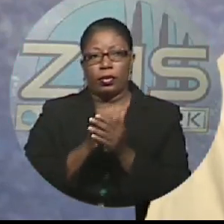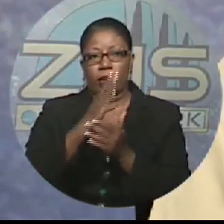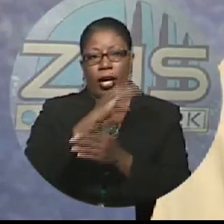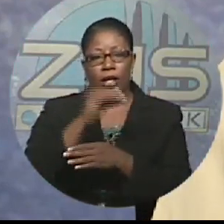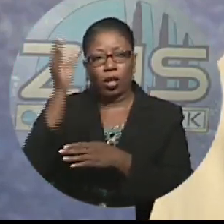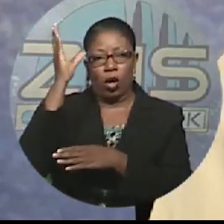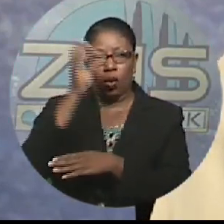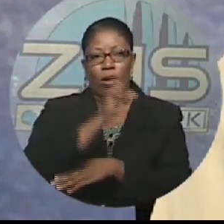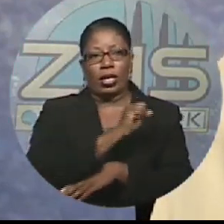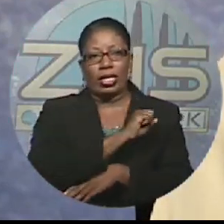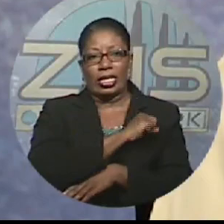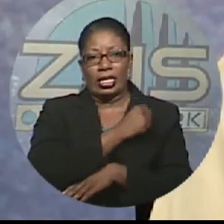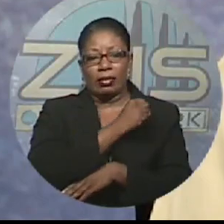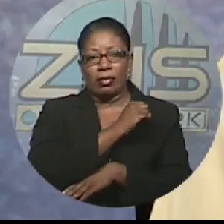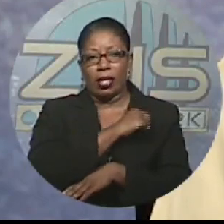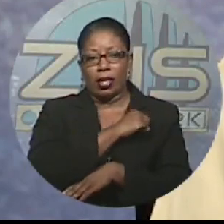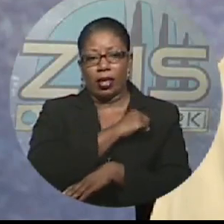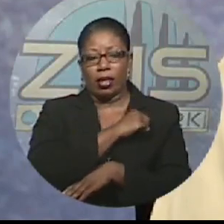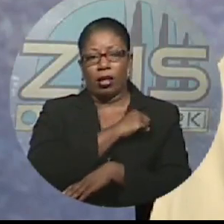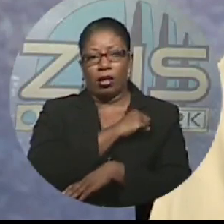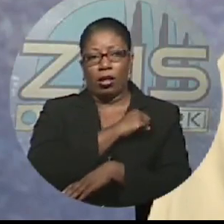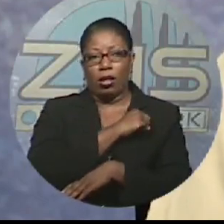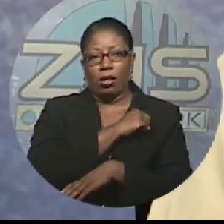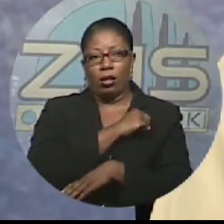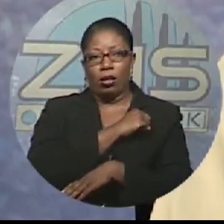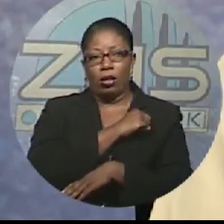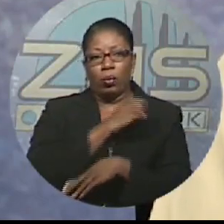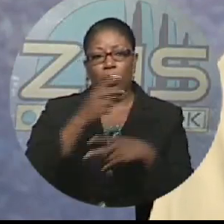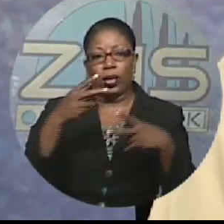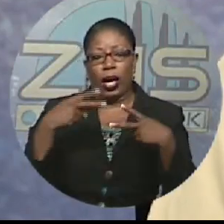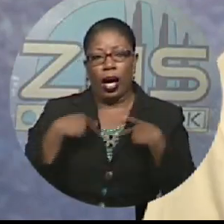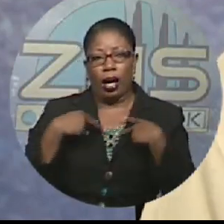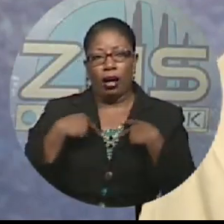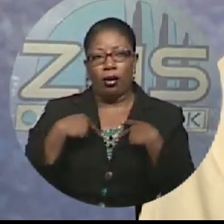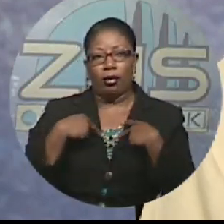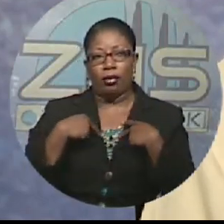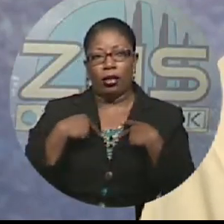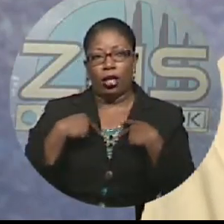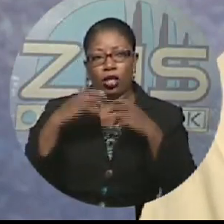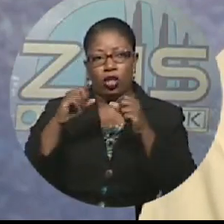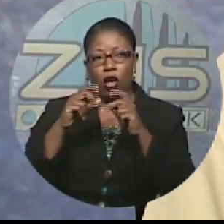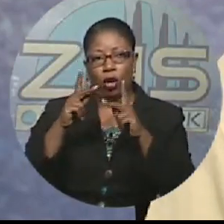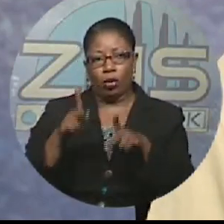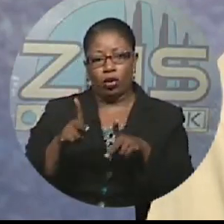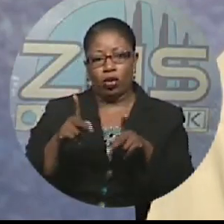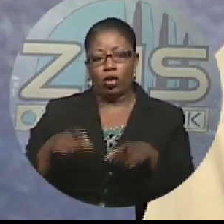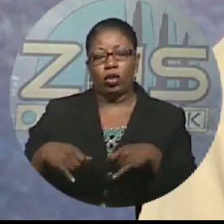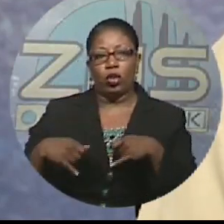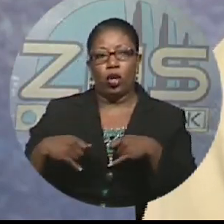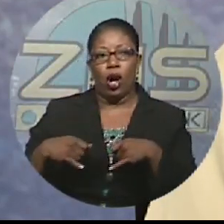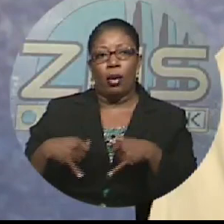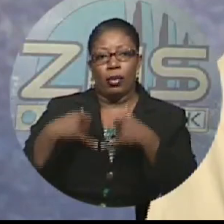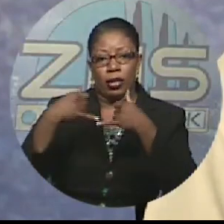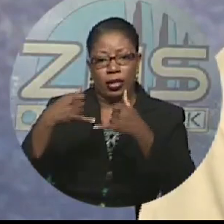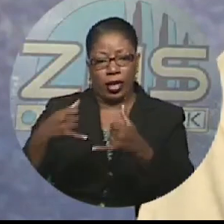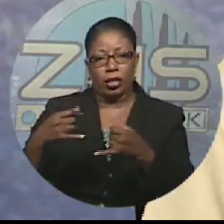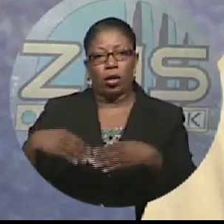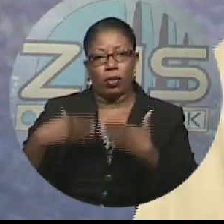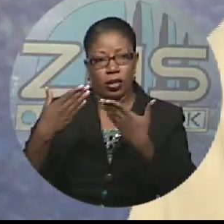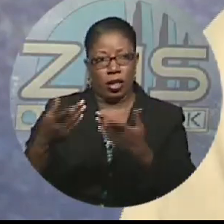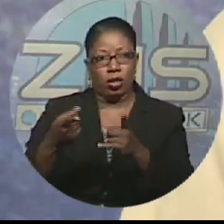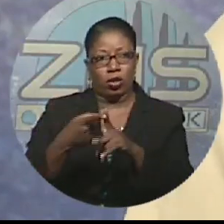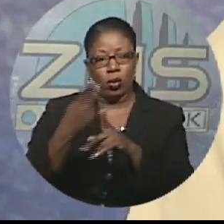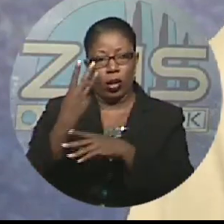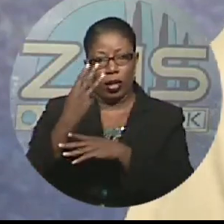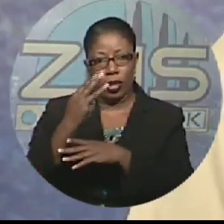Kirk Smith. And we had the opportunity of having Mr. Lamin Diak make the presentations, I should